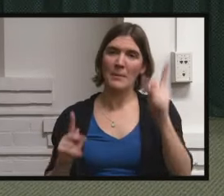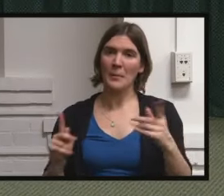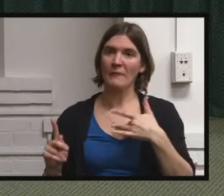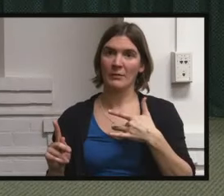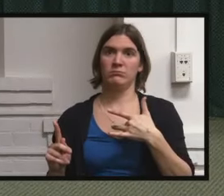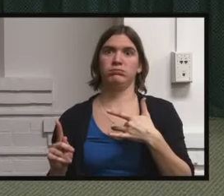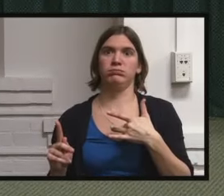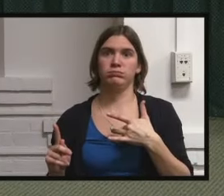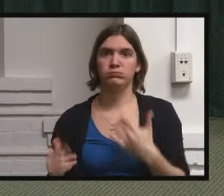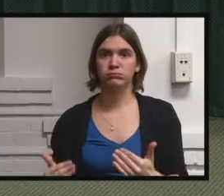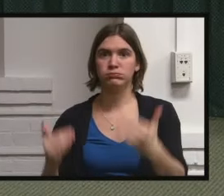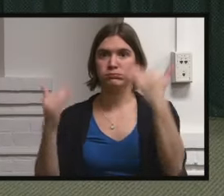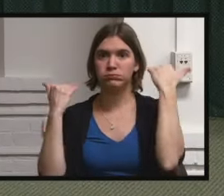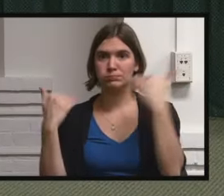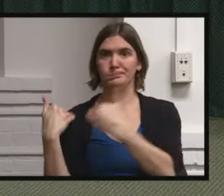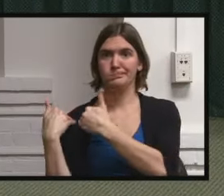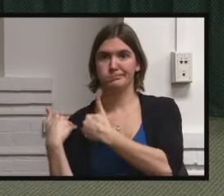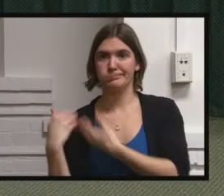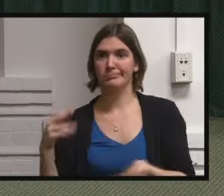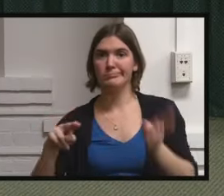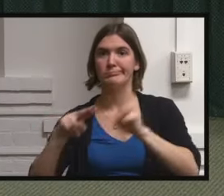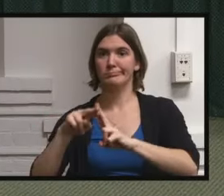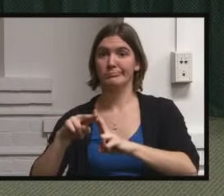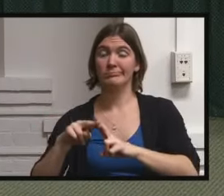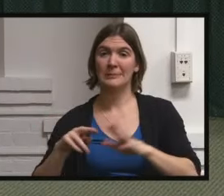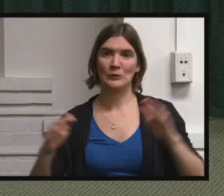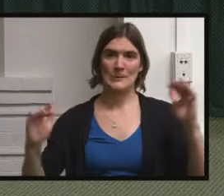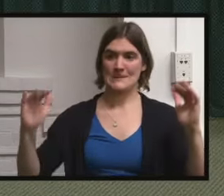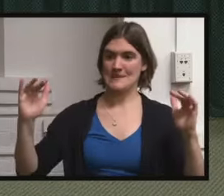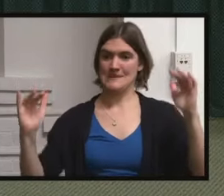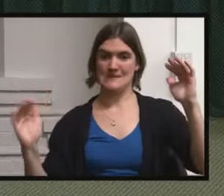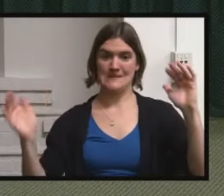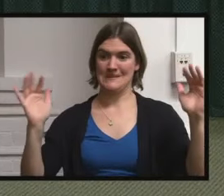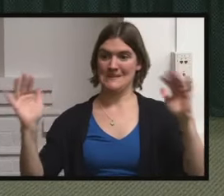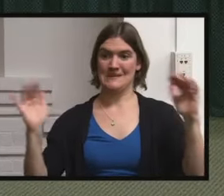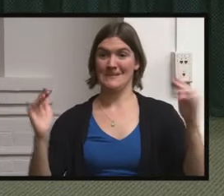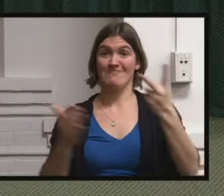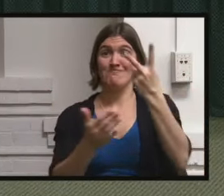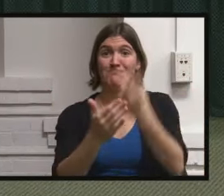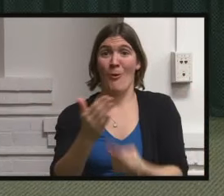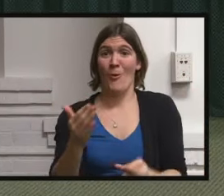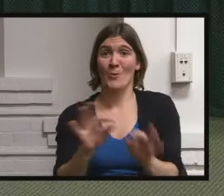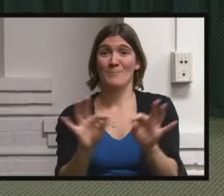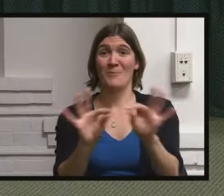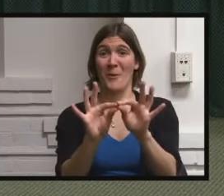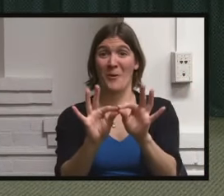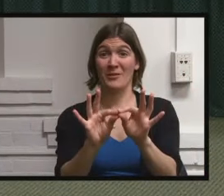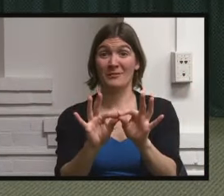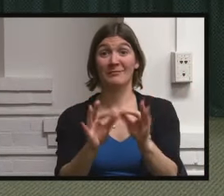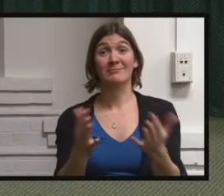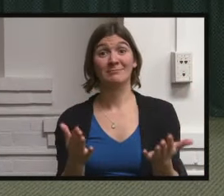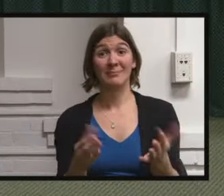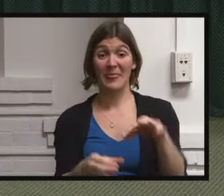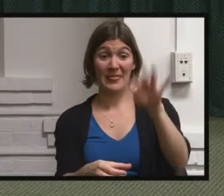increased taxes. And I do have to agree that a vote based